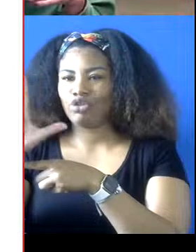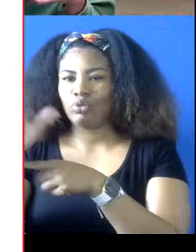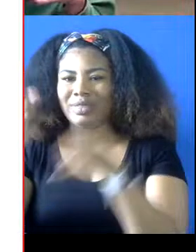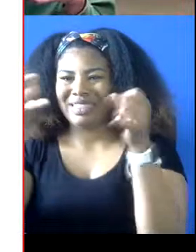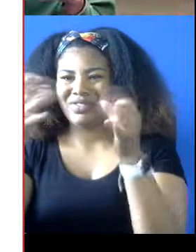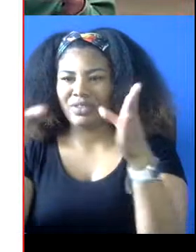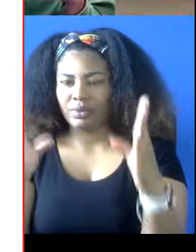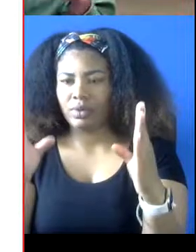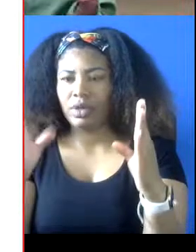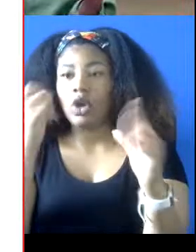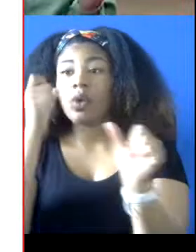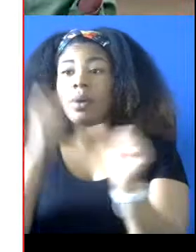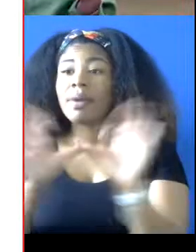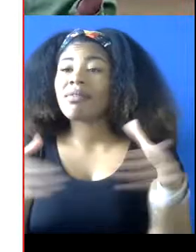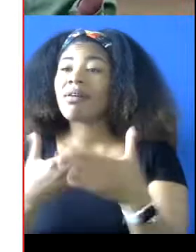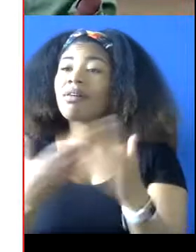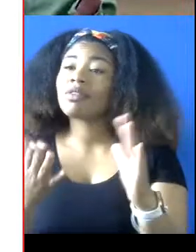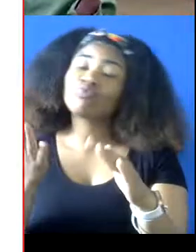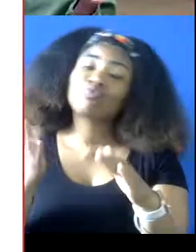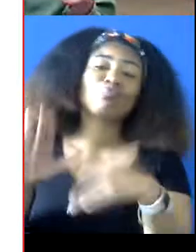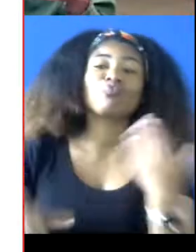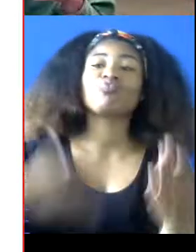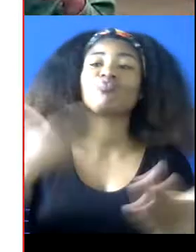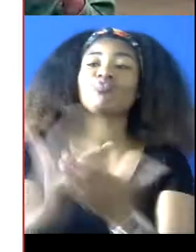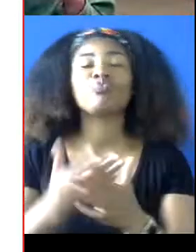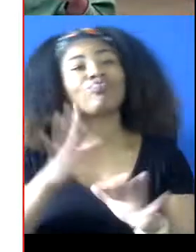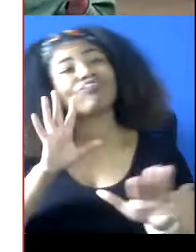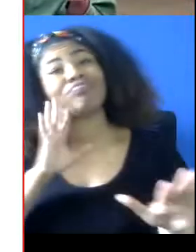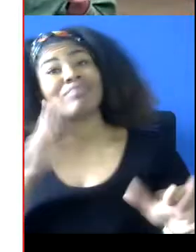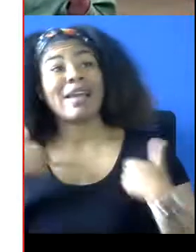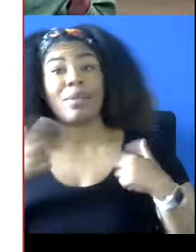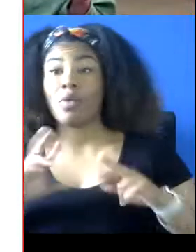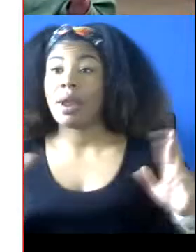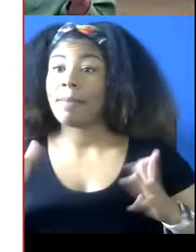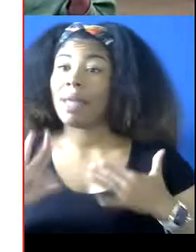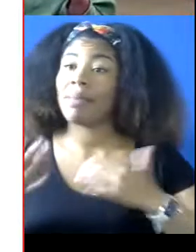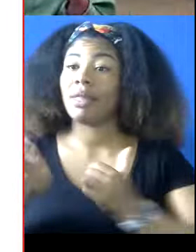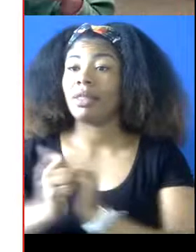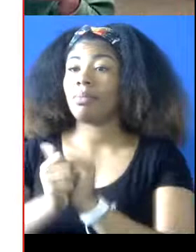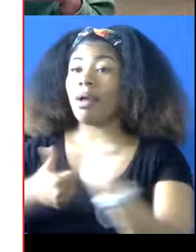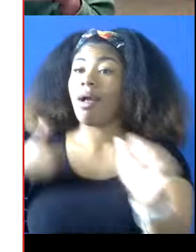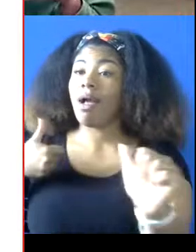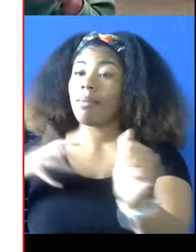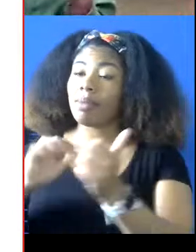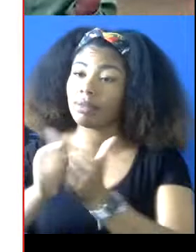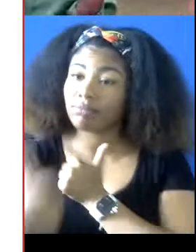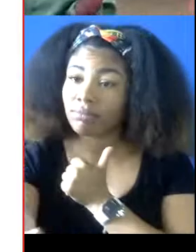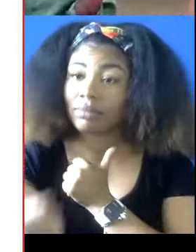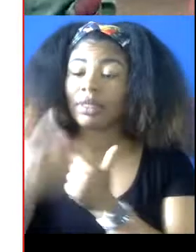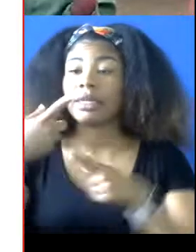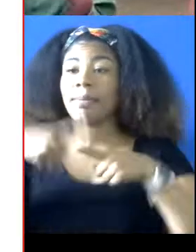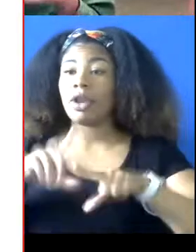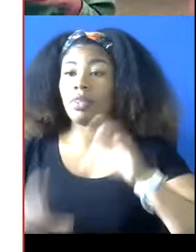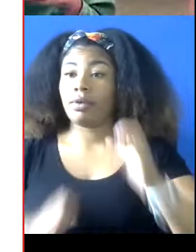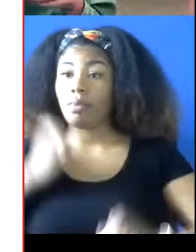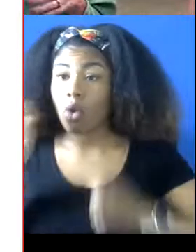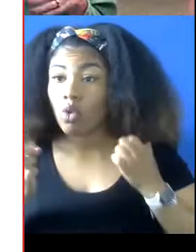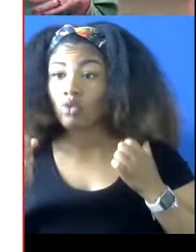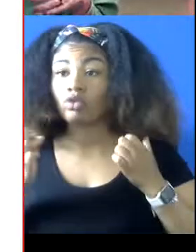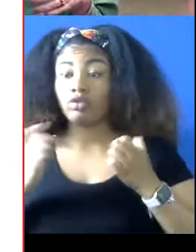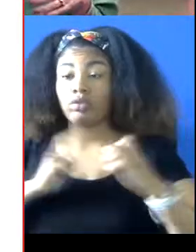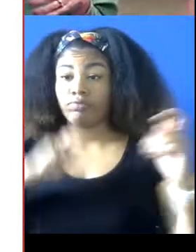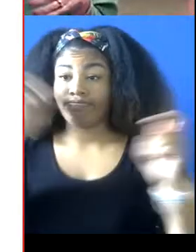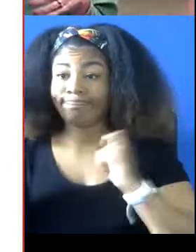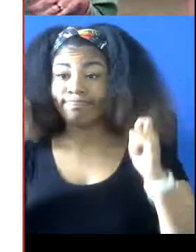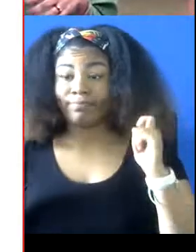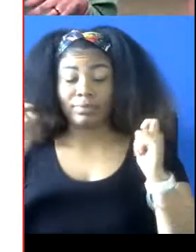classroom with varying degrees of readiness, right? Cognitive, social, emotional, affective behaviors. So when we